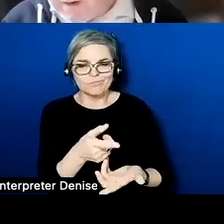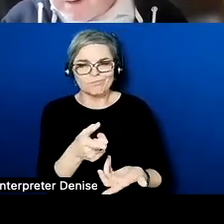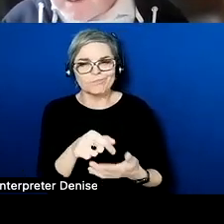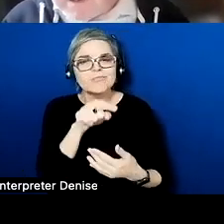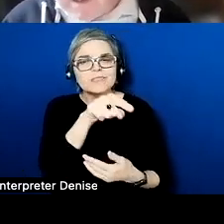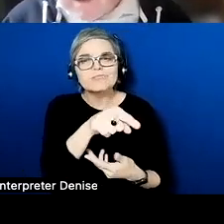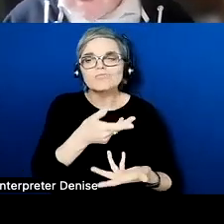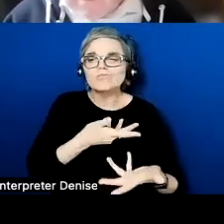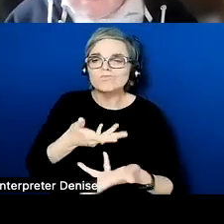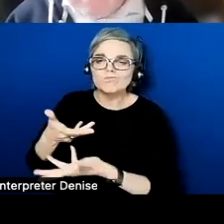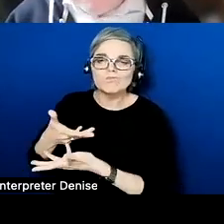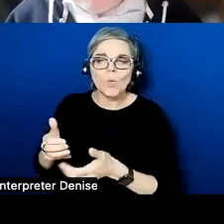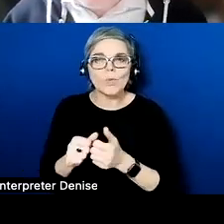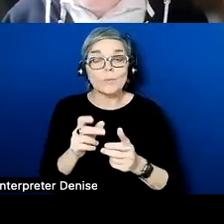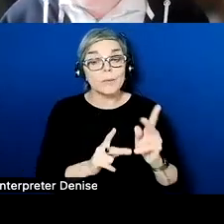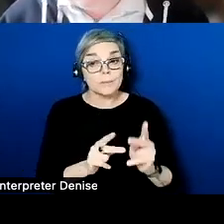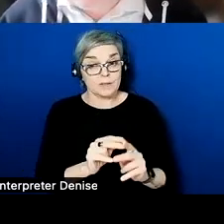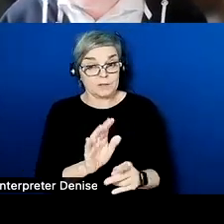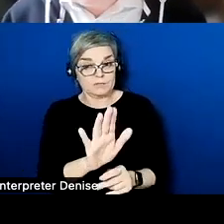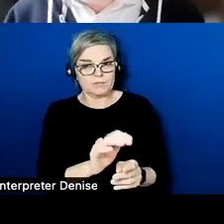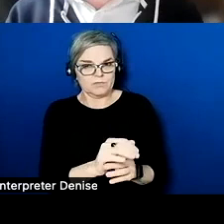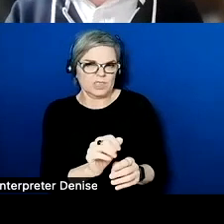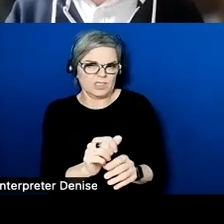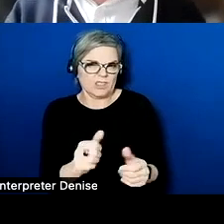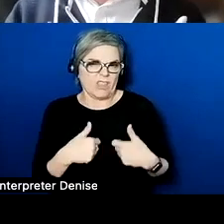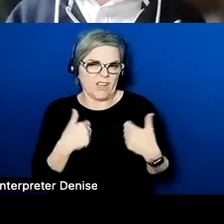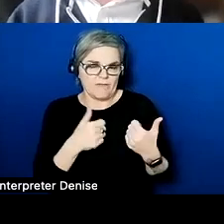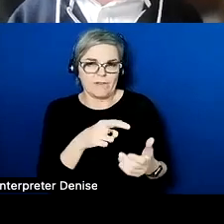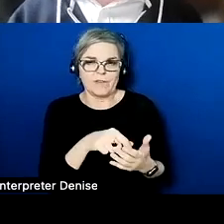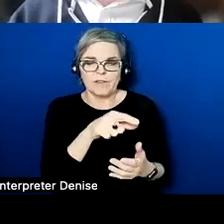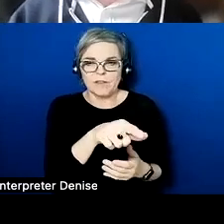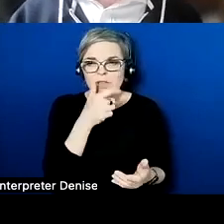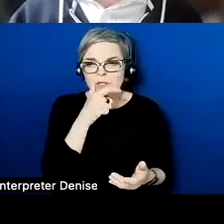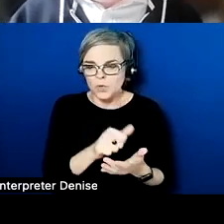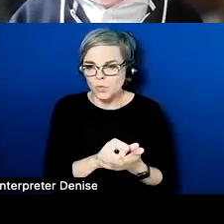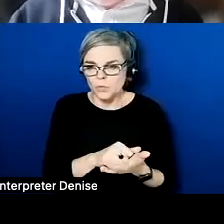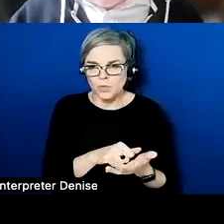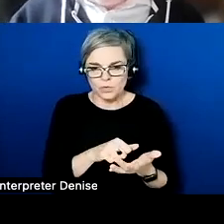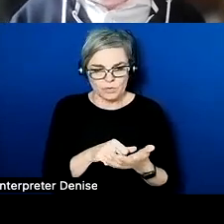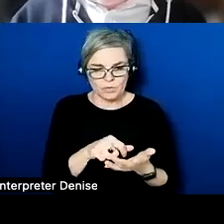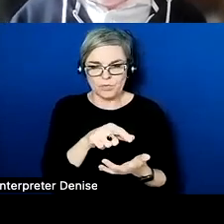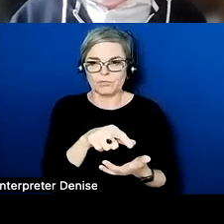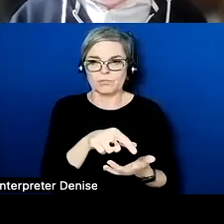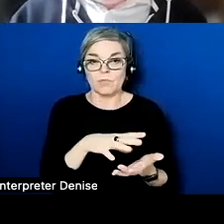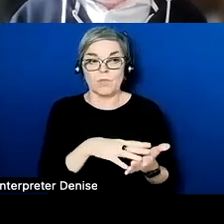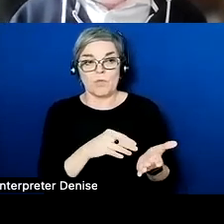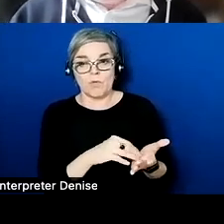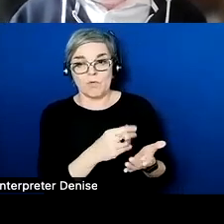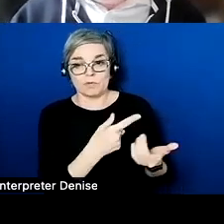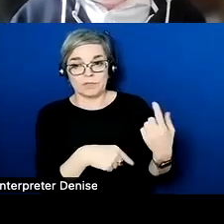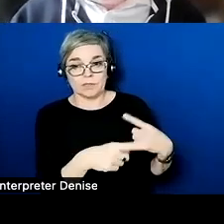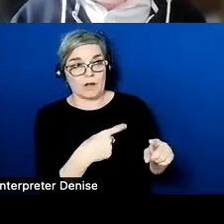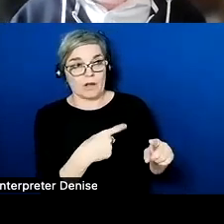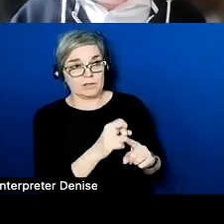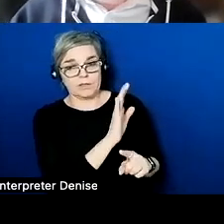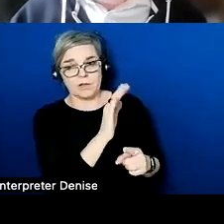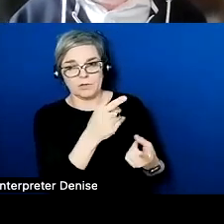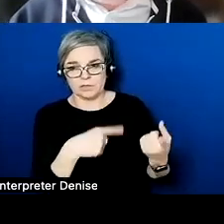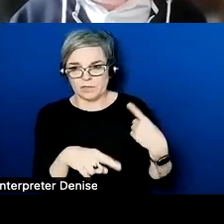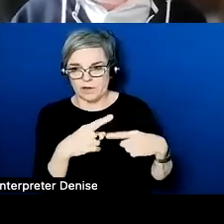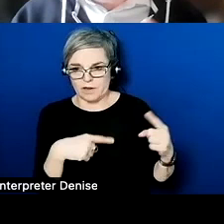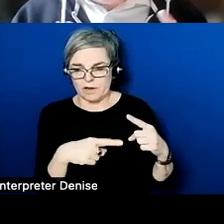life, that he was learning signs that were coming from people, but he very